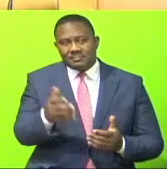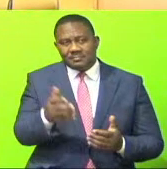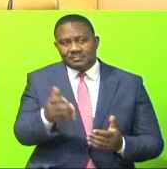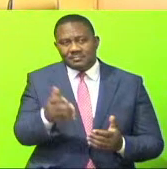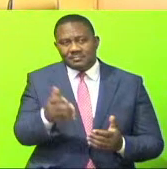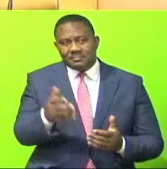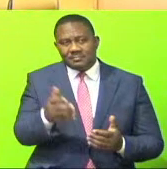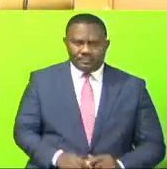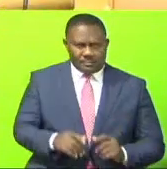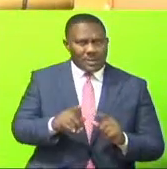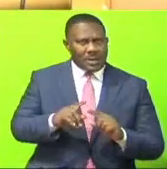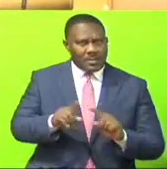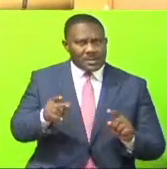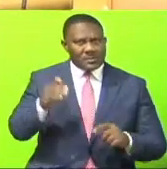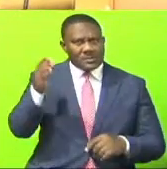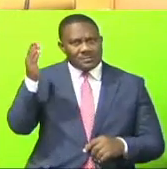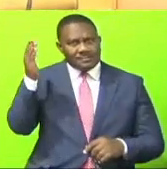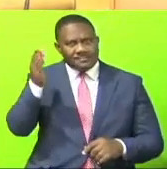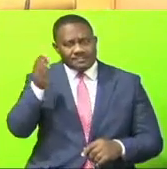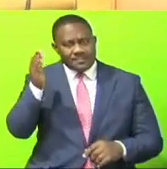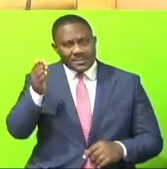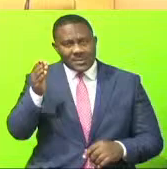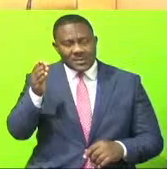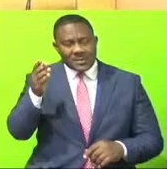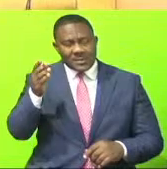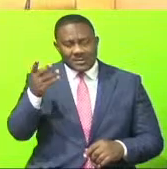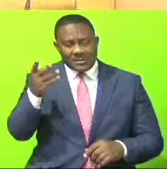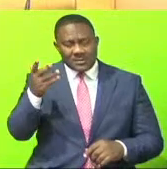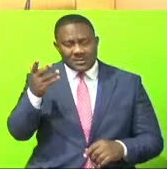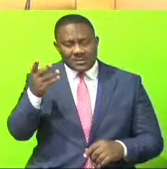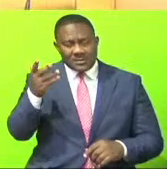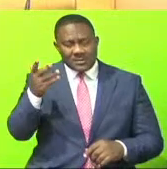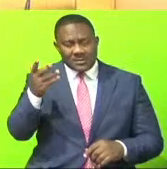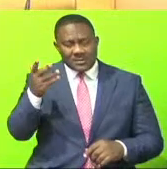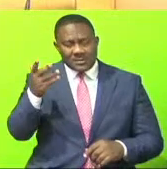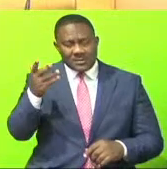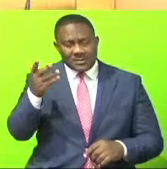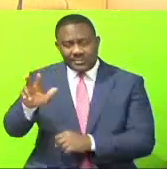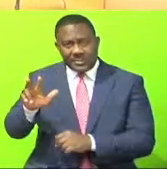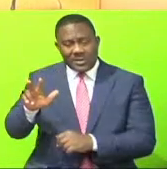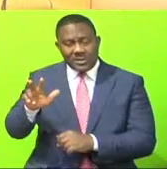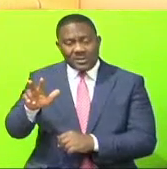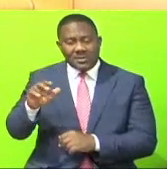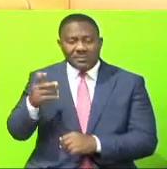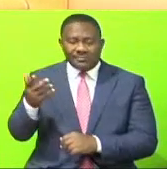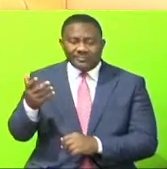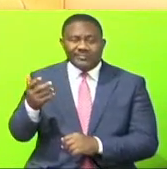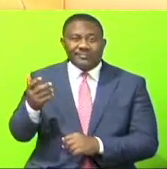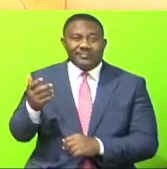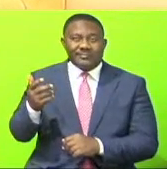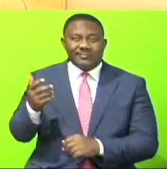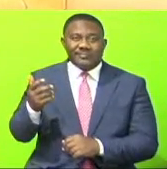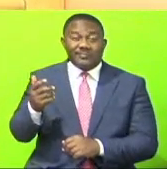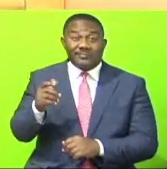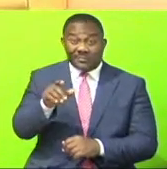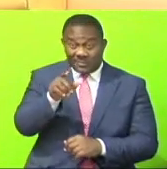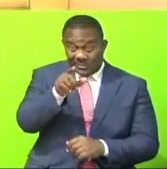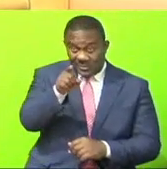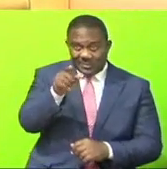statement under Order 93 can bring the matter to your attention so that you can